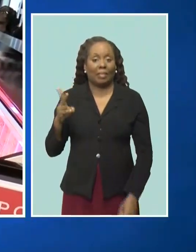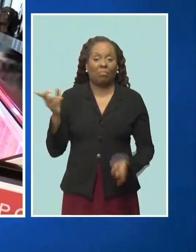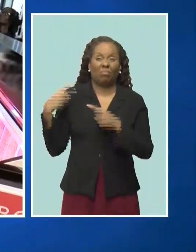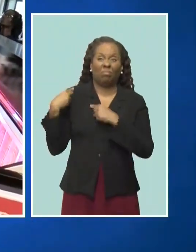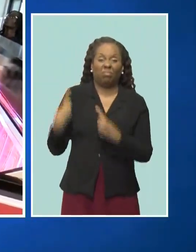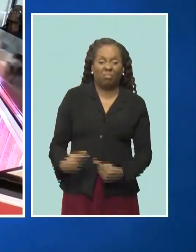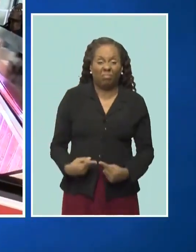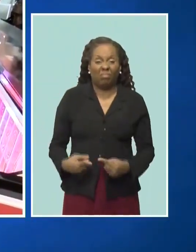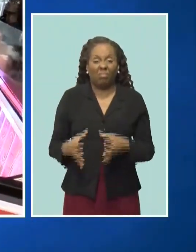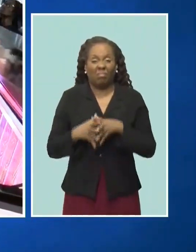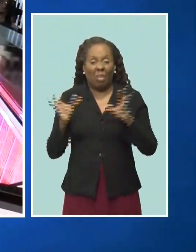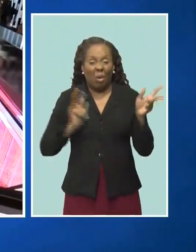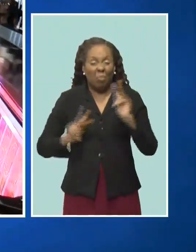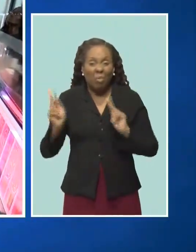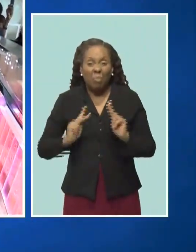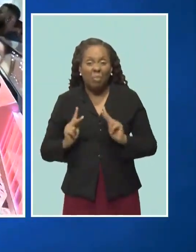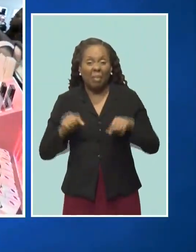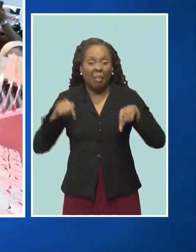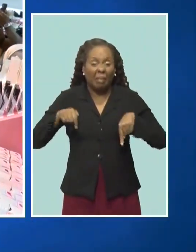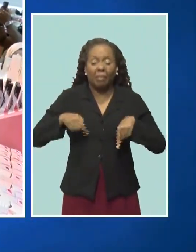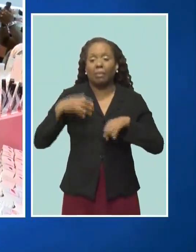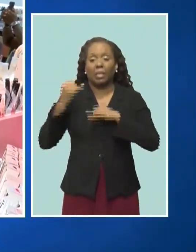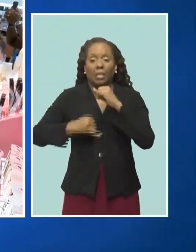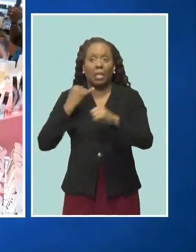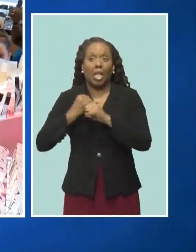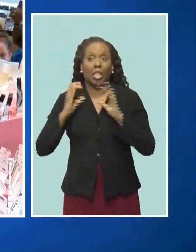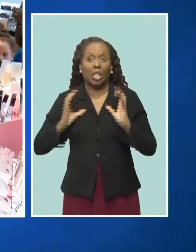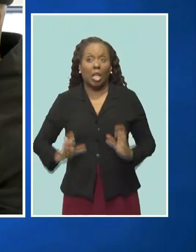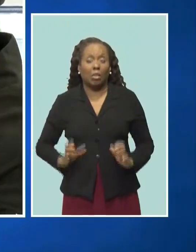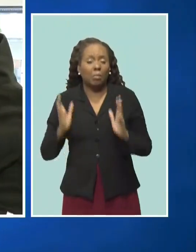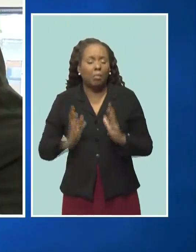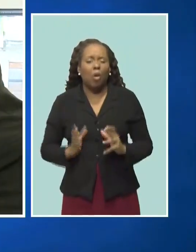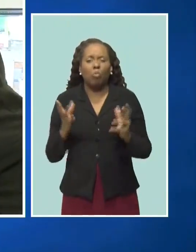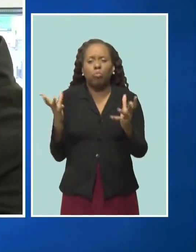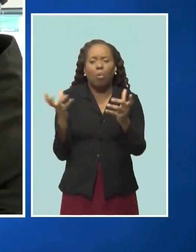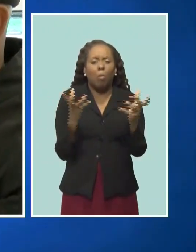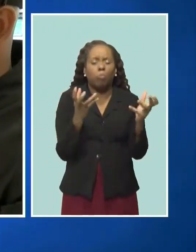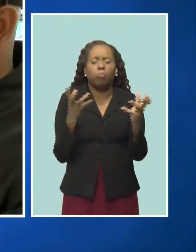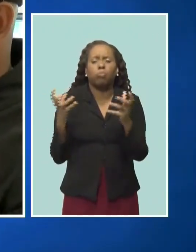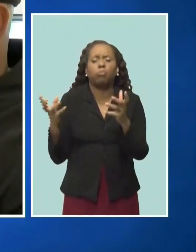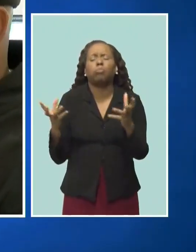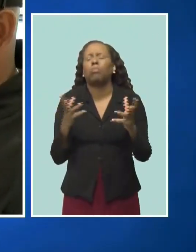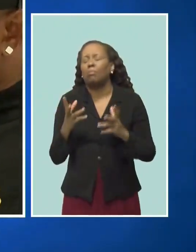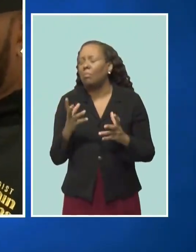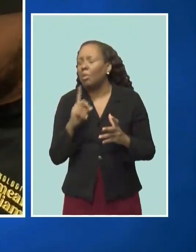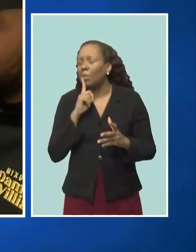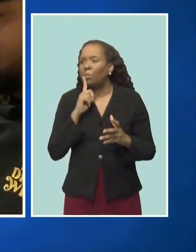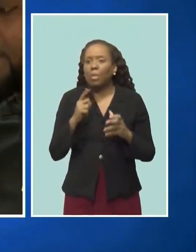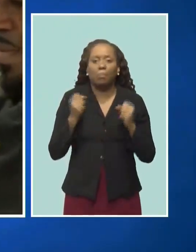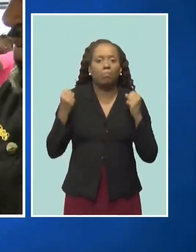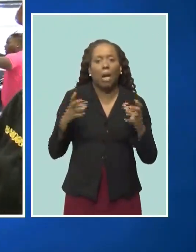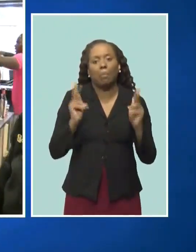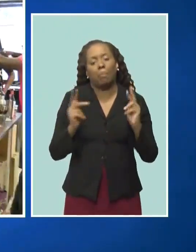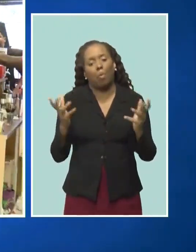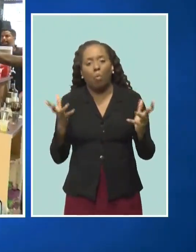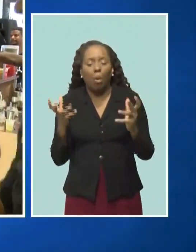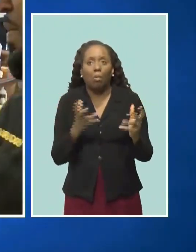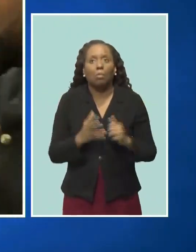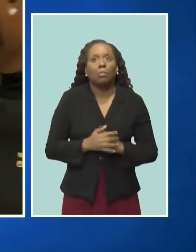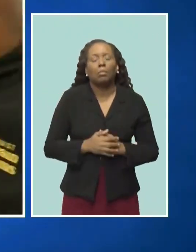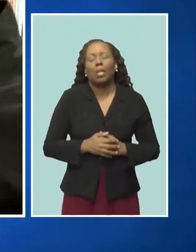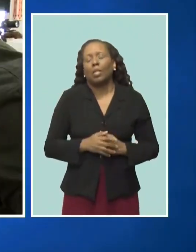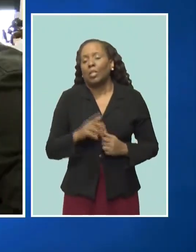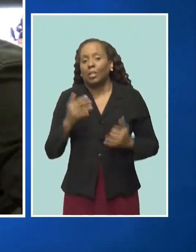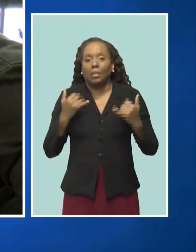from both local and international customers has been great and continues to be strong. So for us, it's an